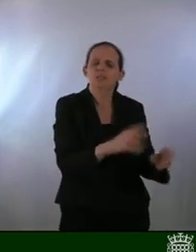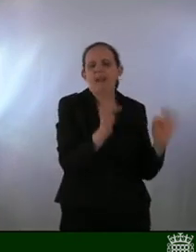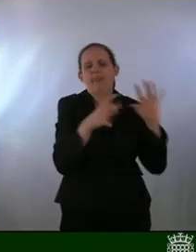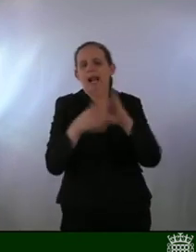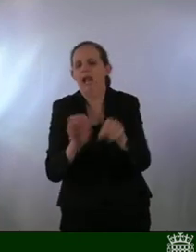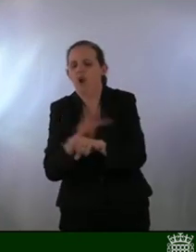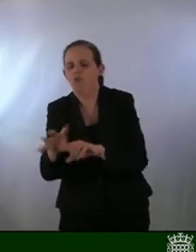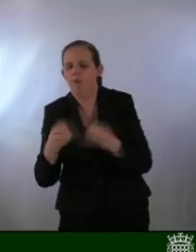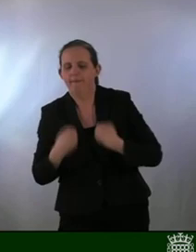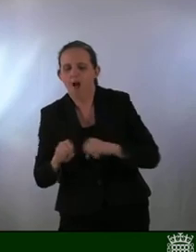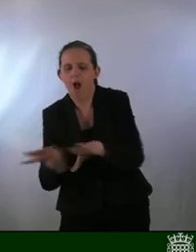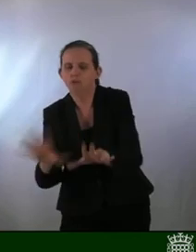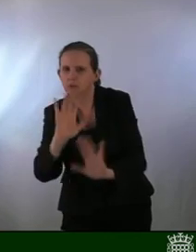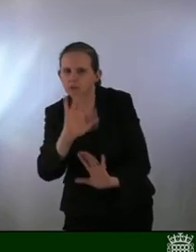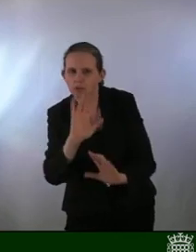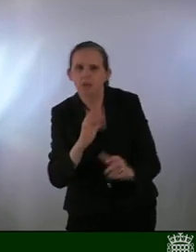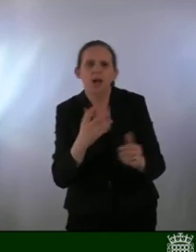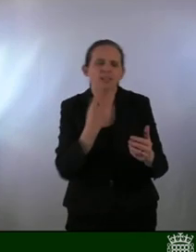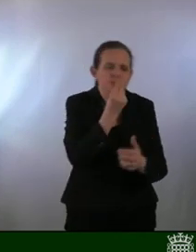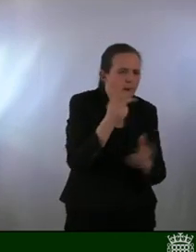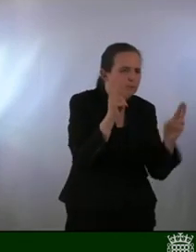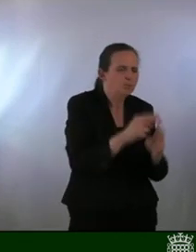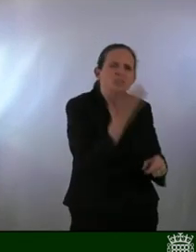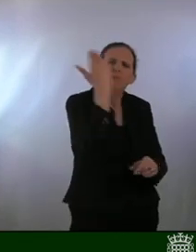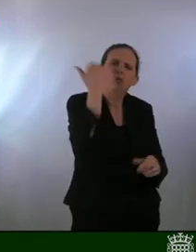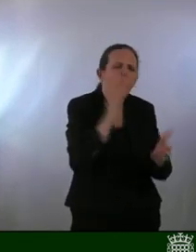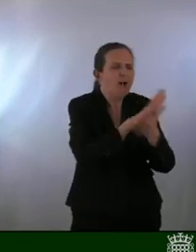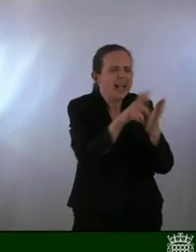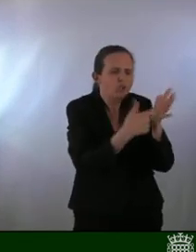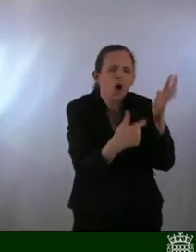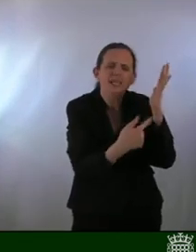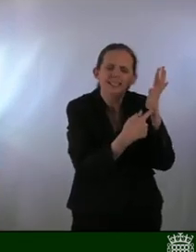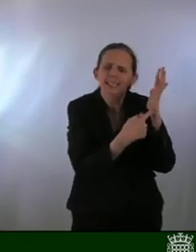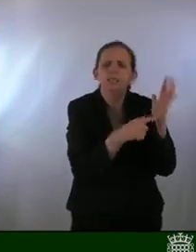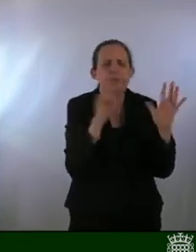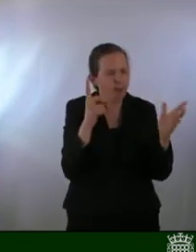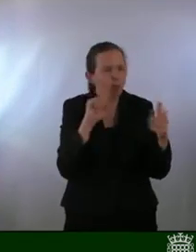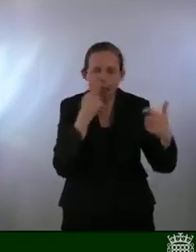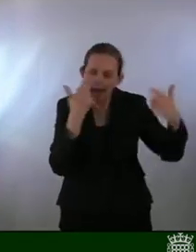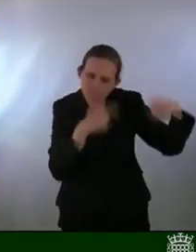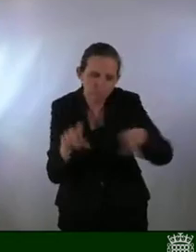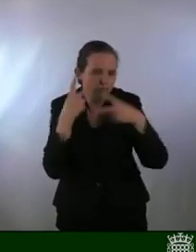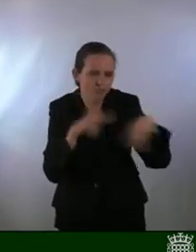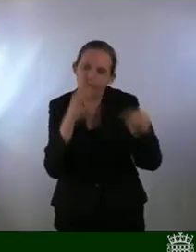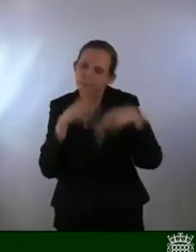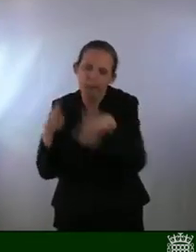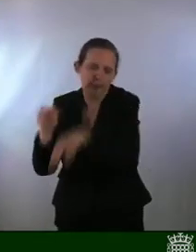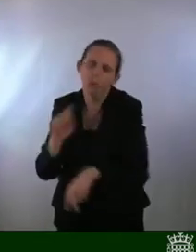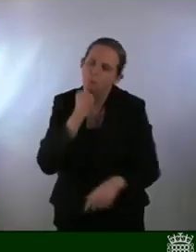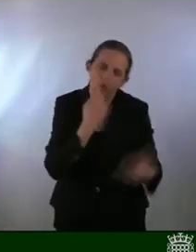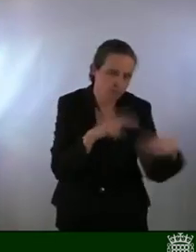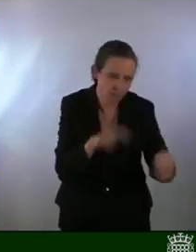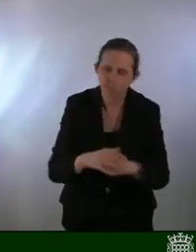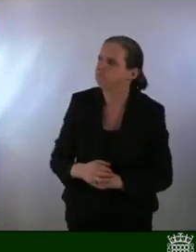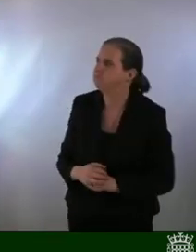that we were debating in the autumn, for instance, over HRT, and of course we keep that under constant review. Dr. Philippa Whitford. Thank you very